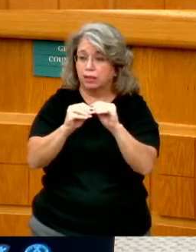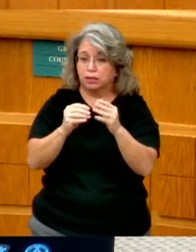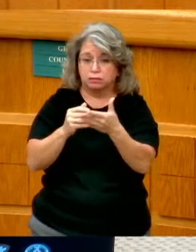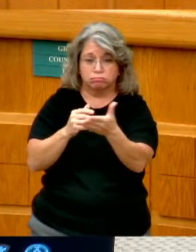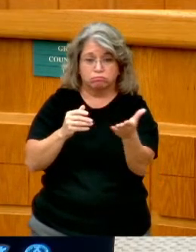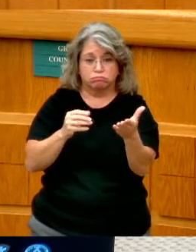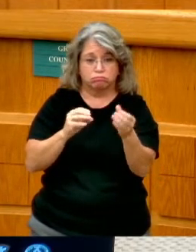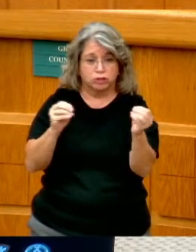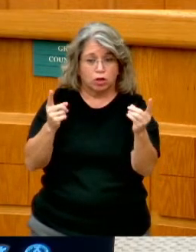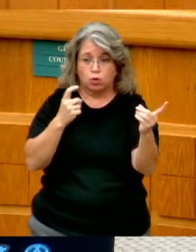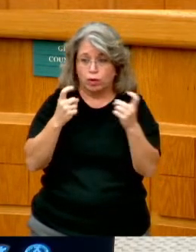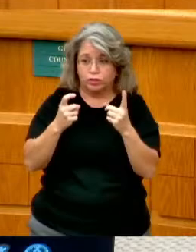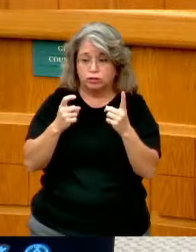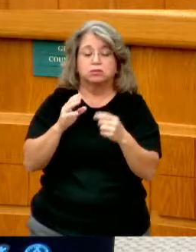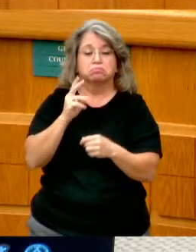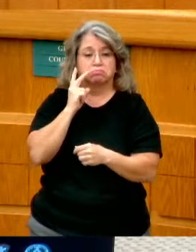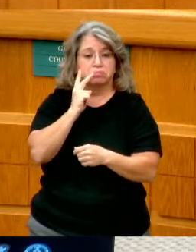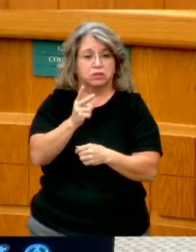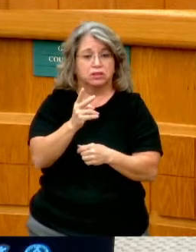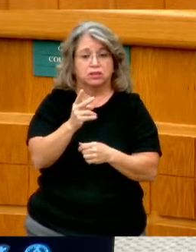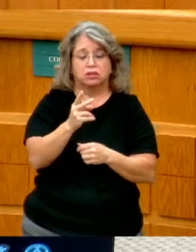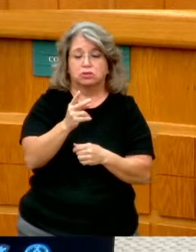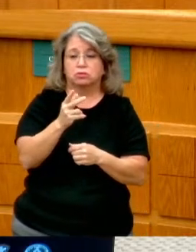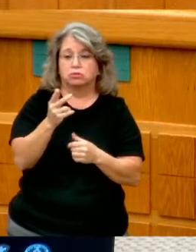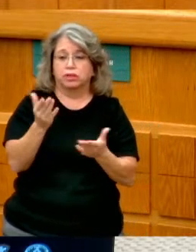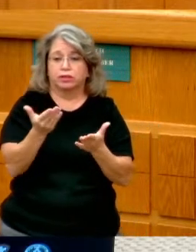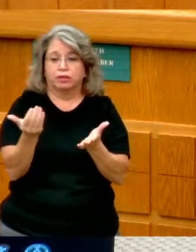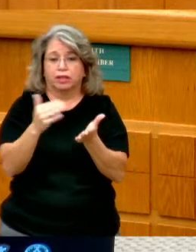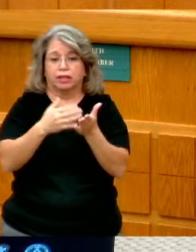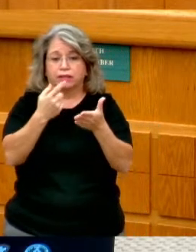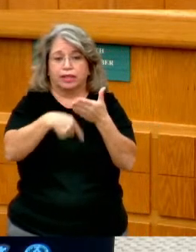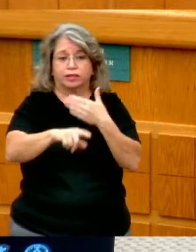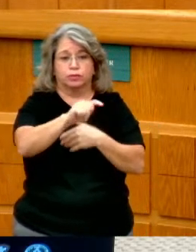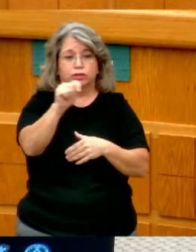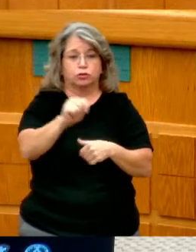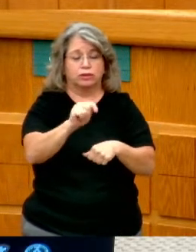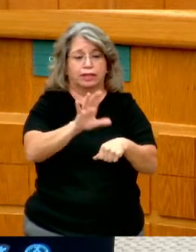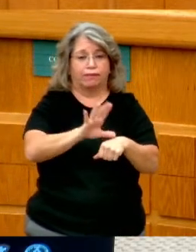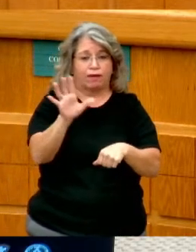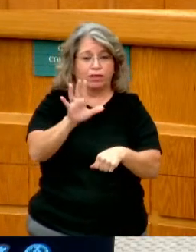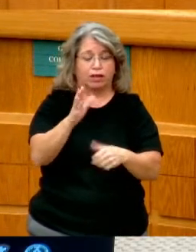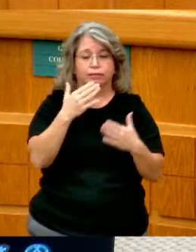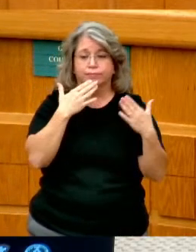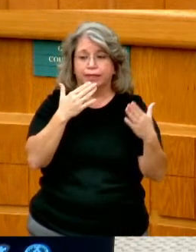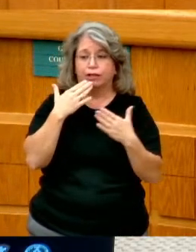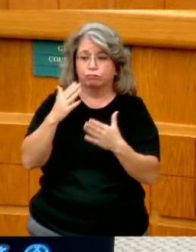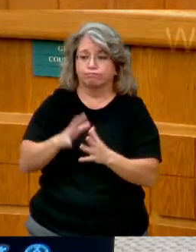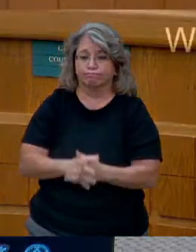questions, so we will see you back next Tuesday at 5 p.m. Thank you.